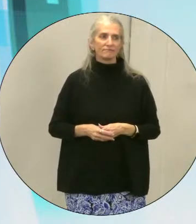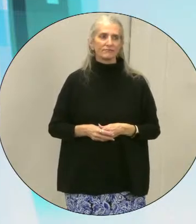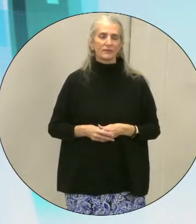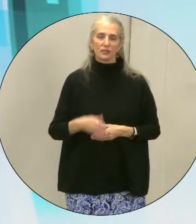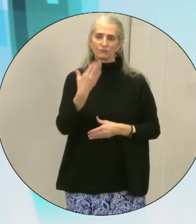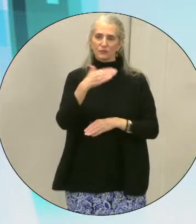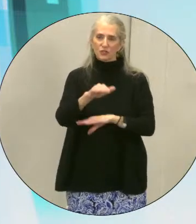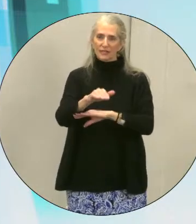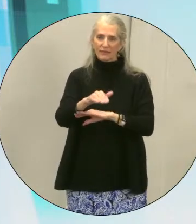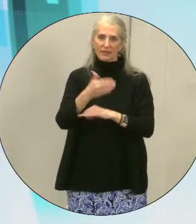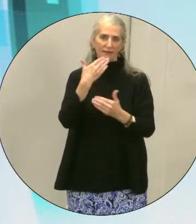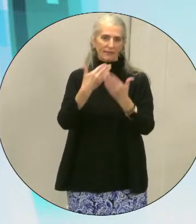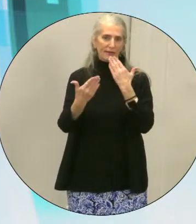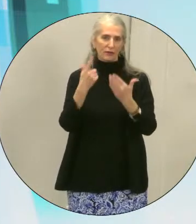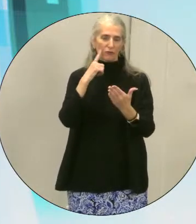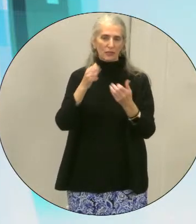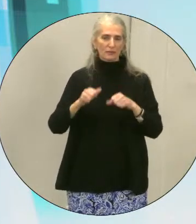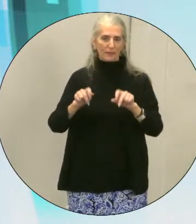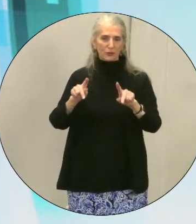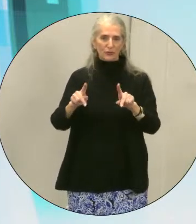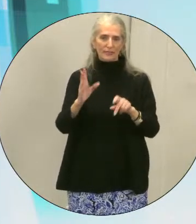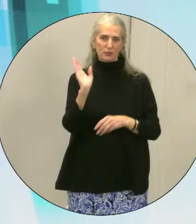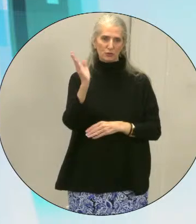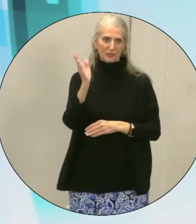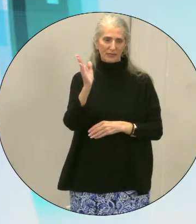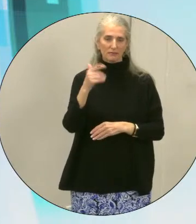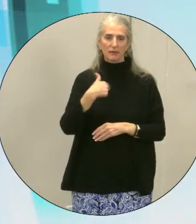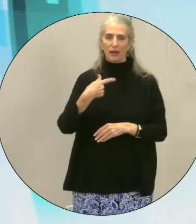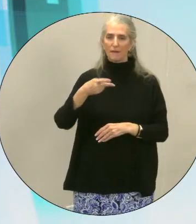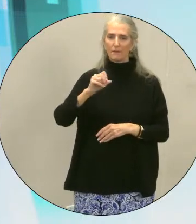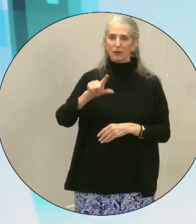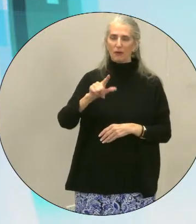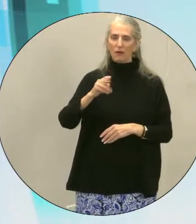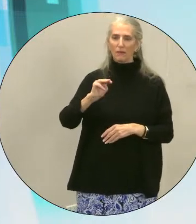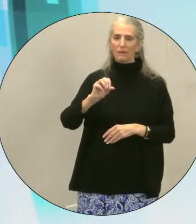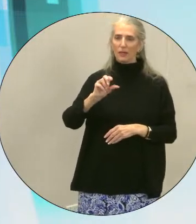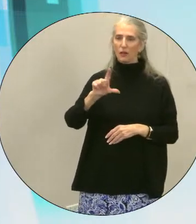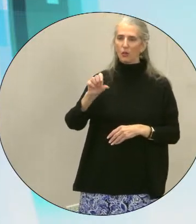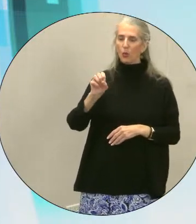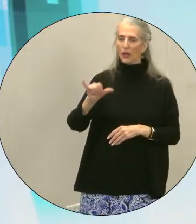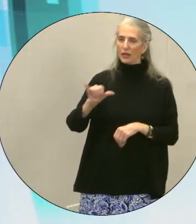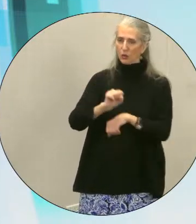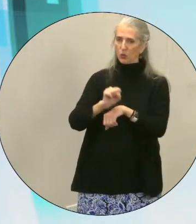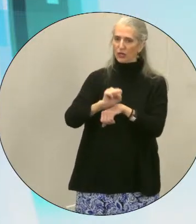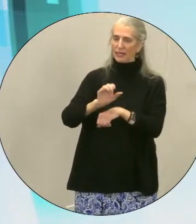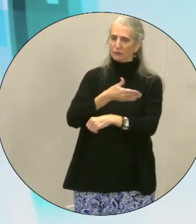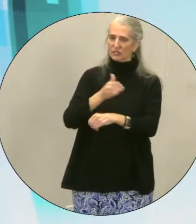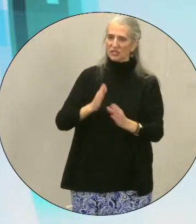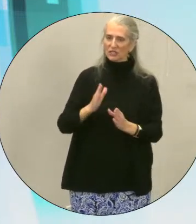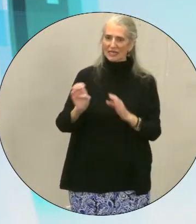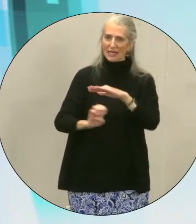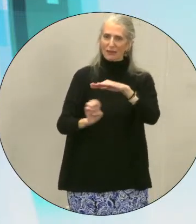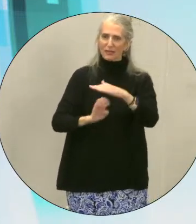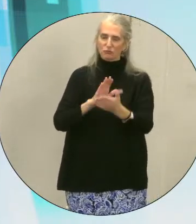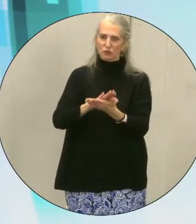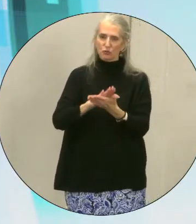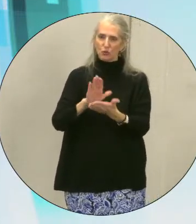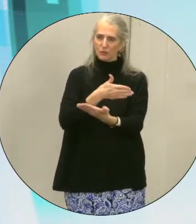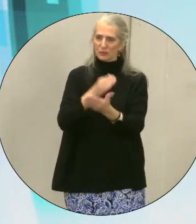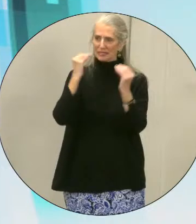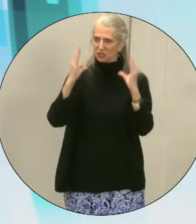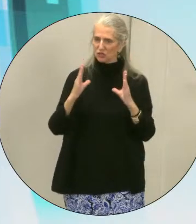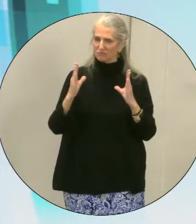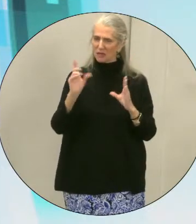Good evening, and thank you for this opportunity to speak. I'm Paul Malloy, a working musician and elementary school music teacher. I'd like to ask 2